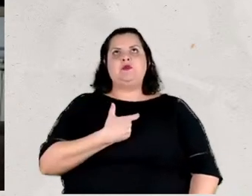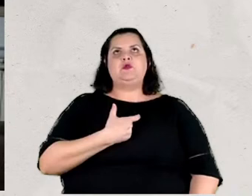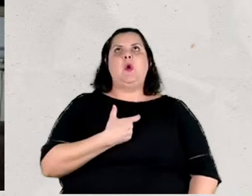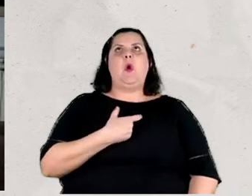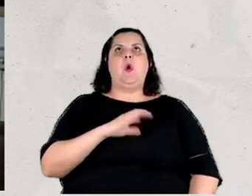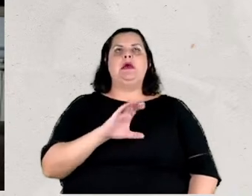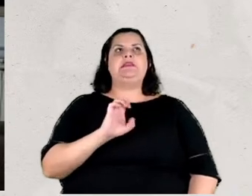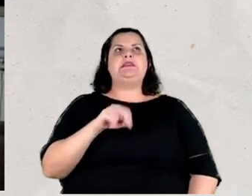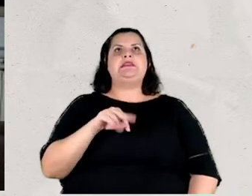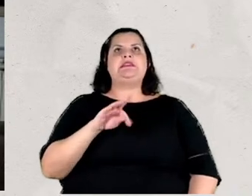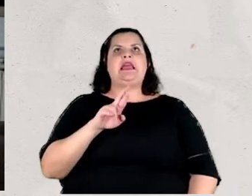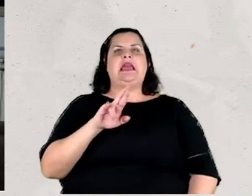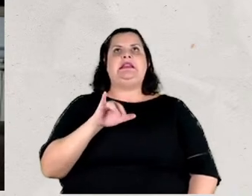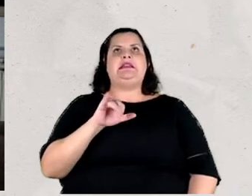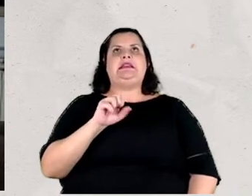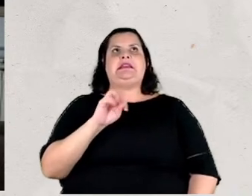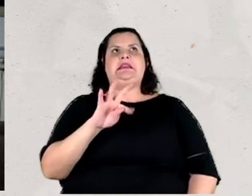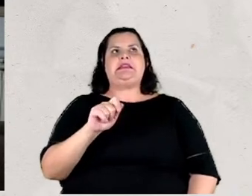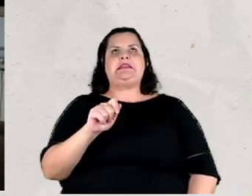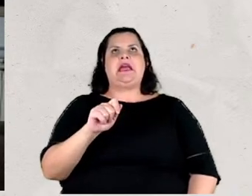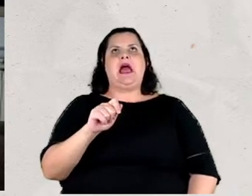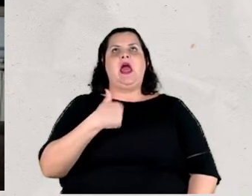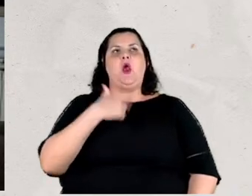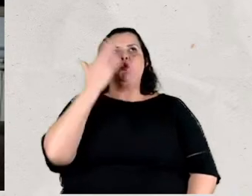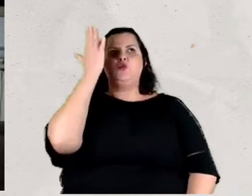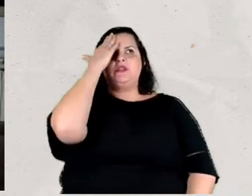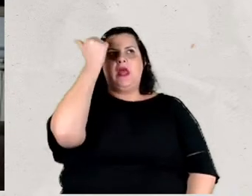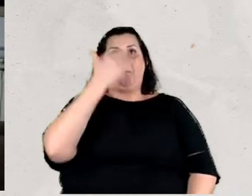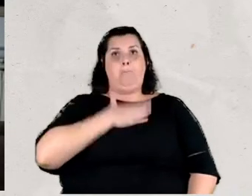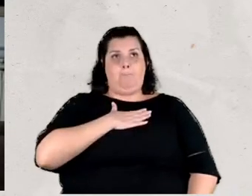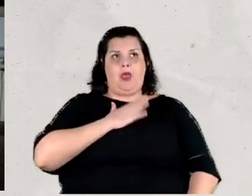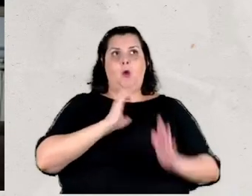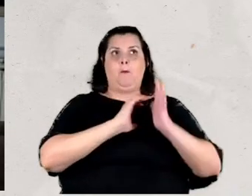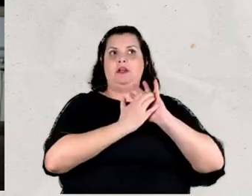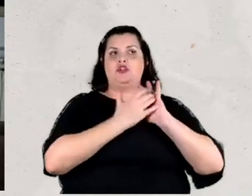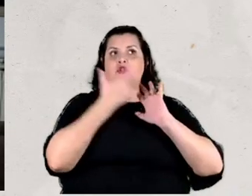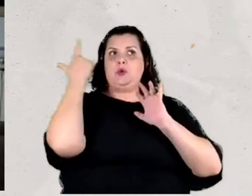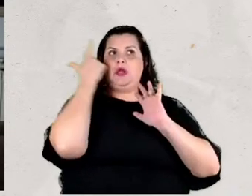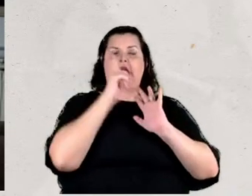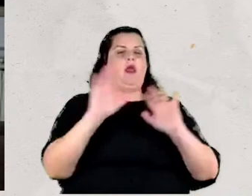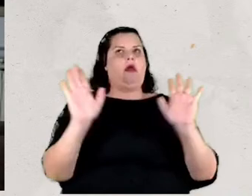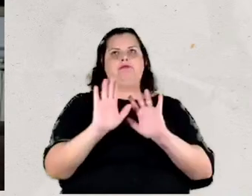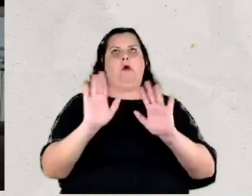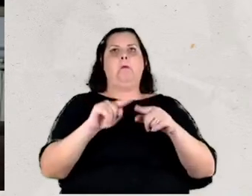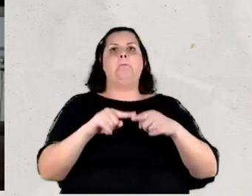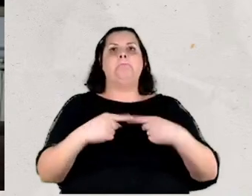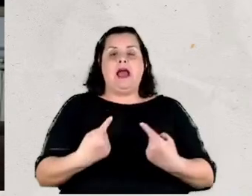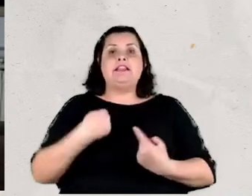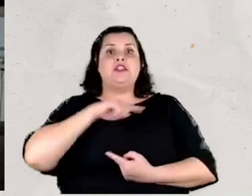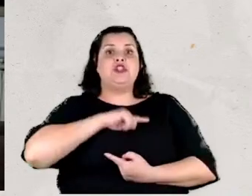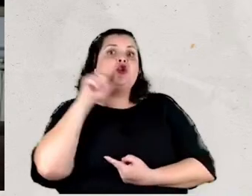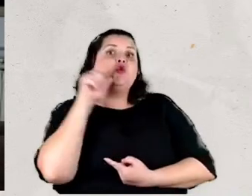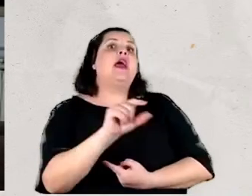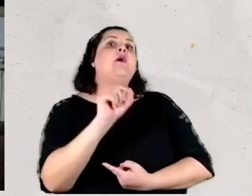can try to prevent Netanyahu from winning. And then a more